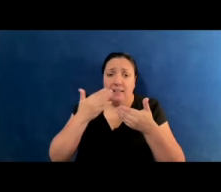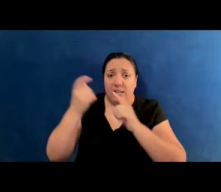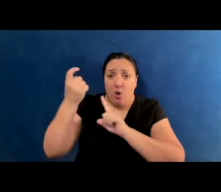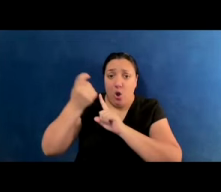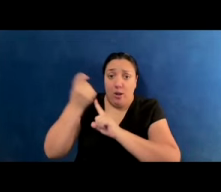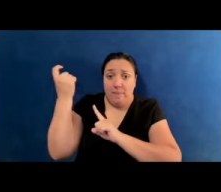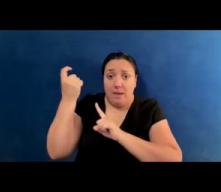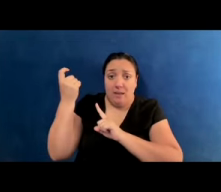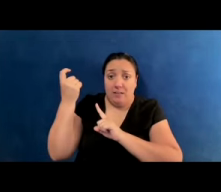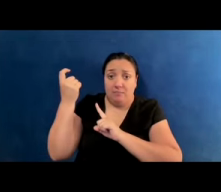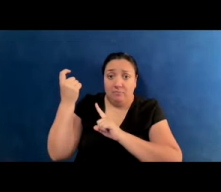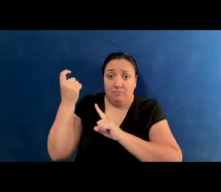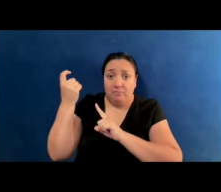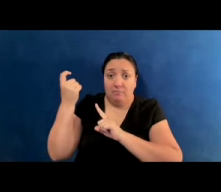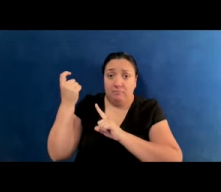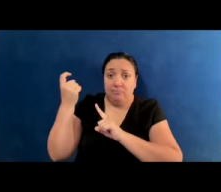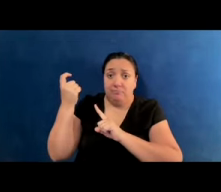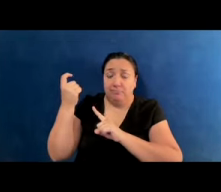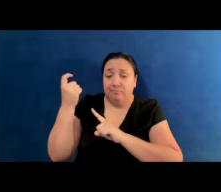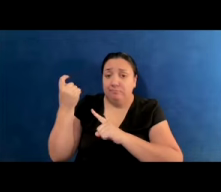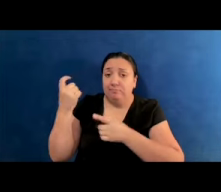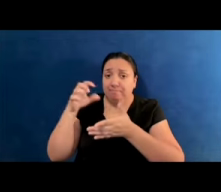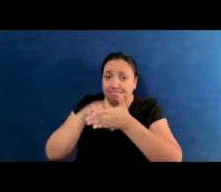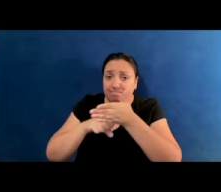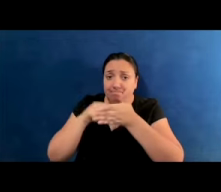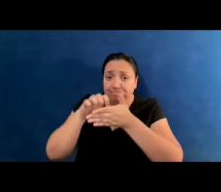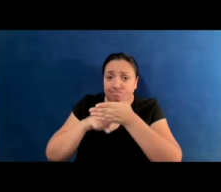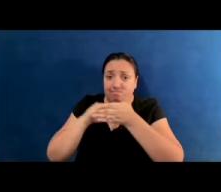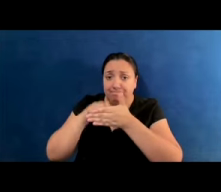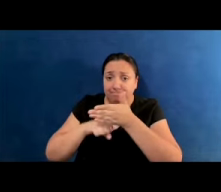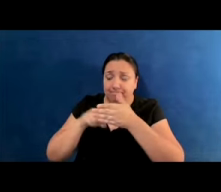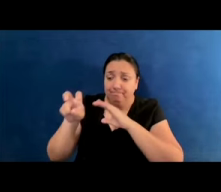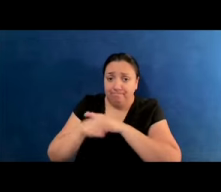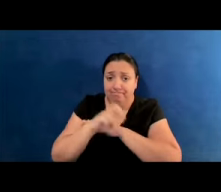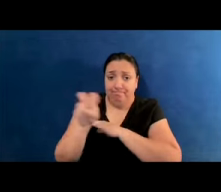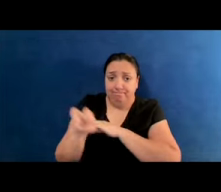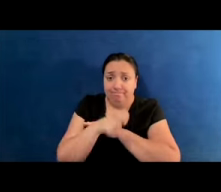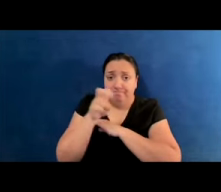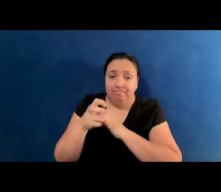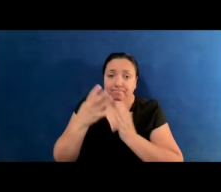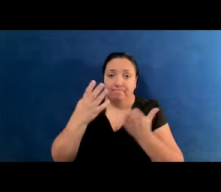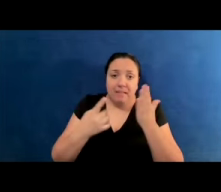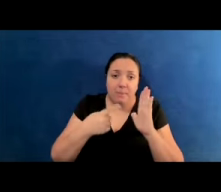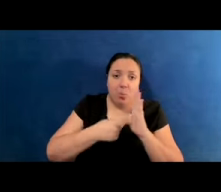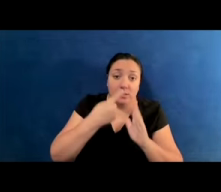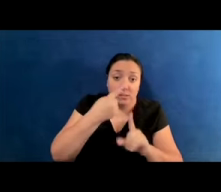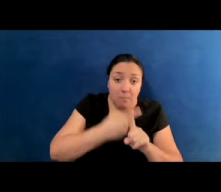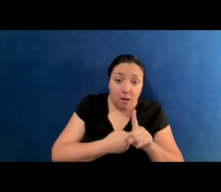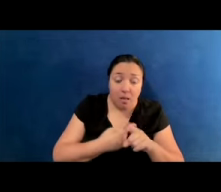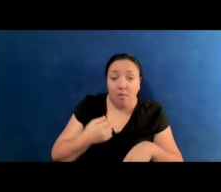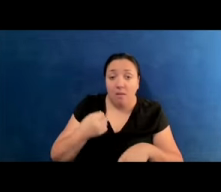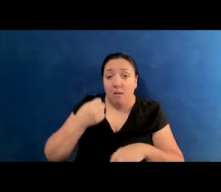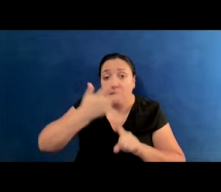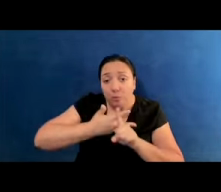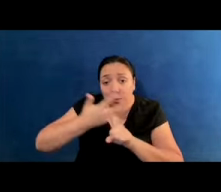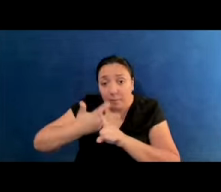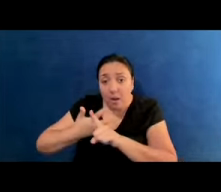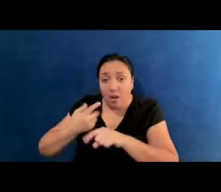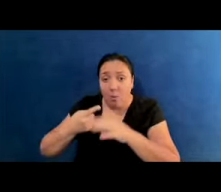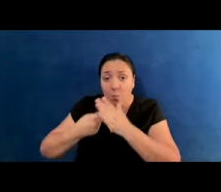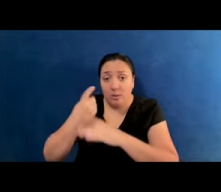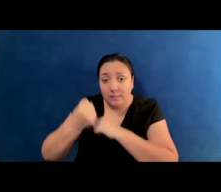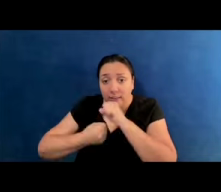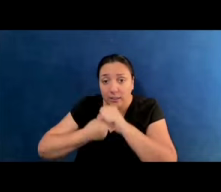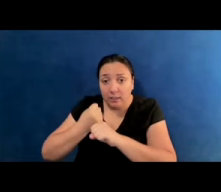means you're setting up a specific day or multiple days in a given month or a quarter or a year to automatically have money go from